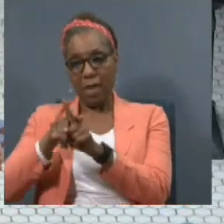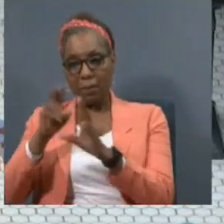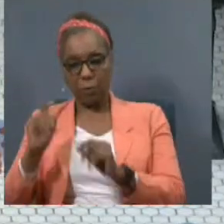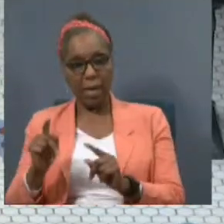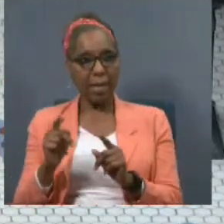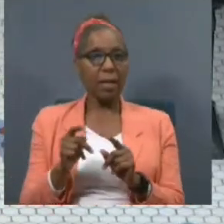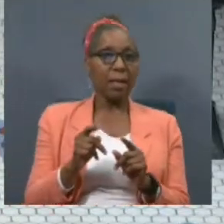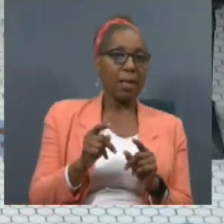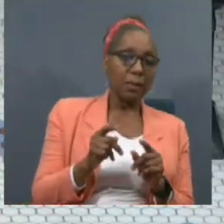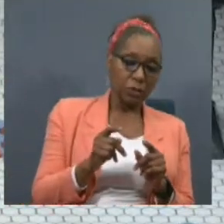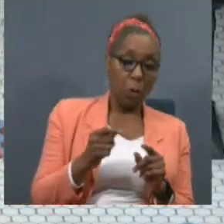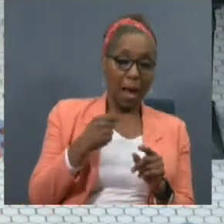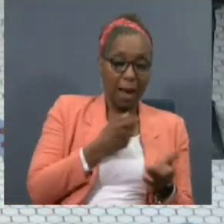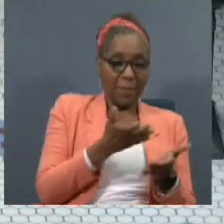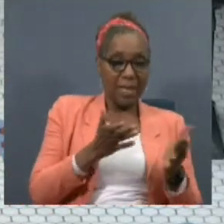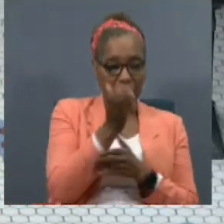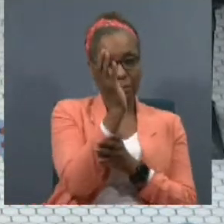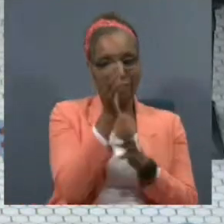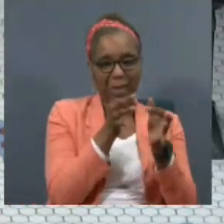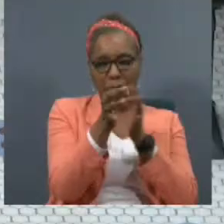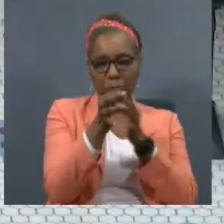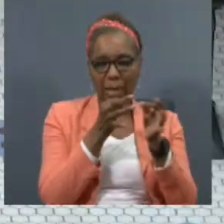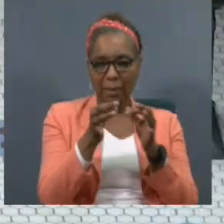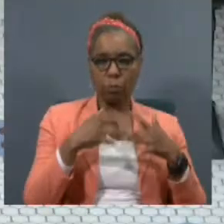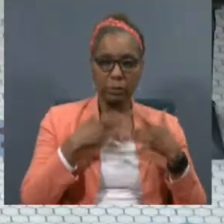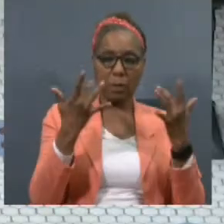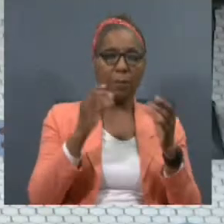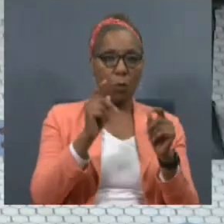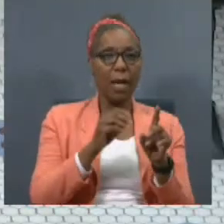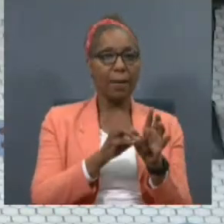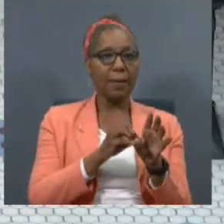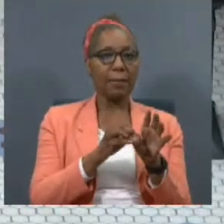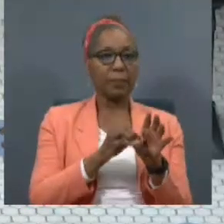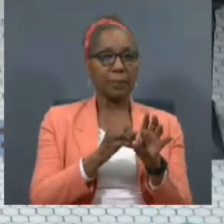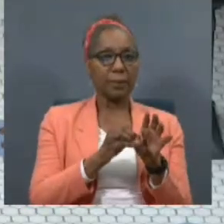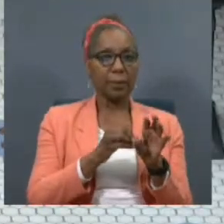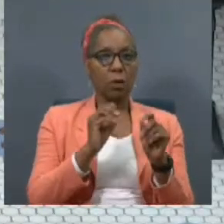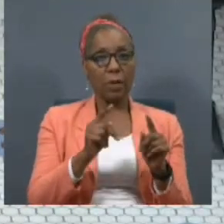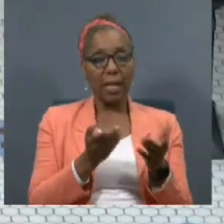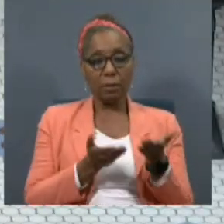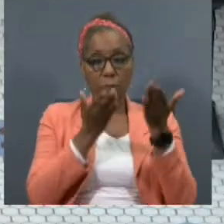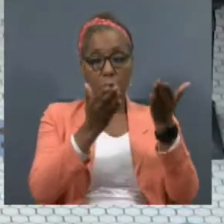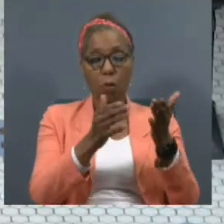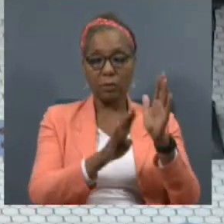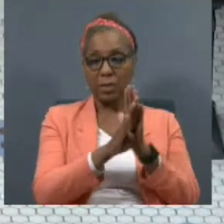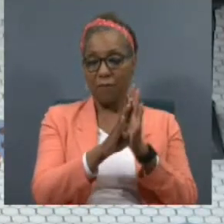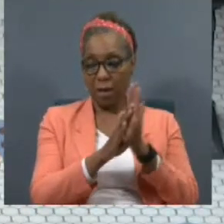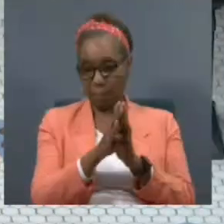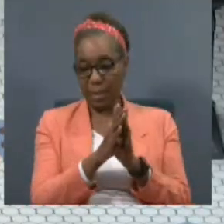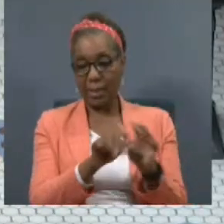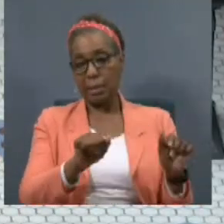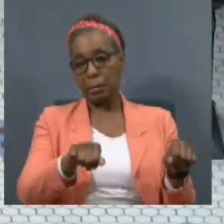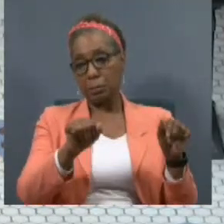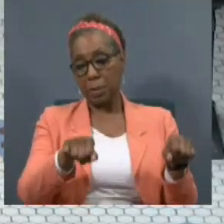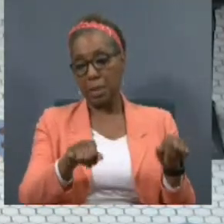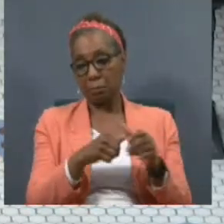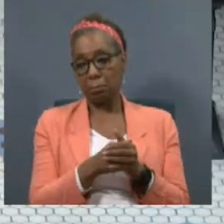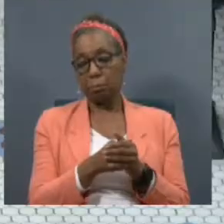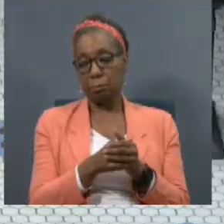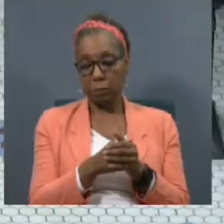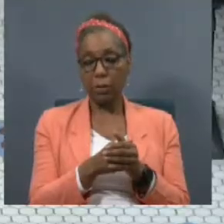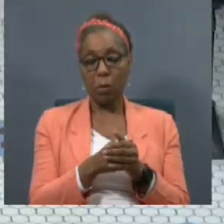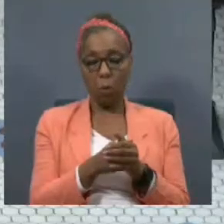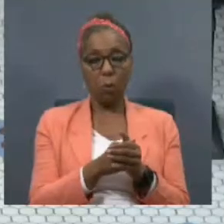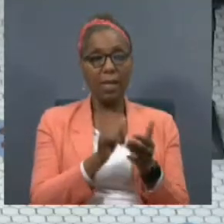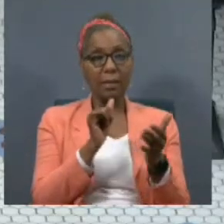provide a little bit of color as to what's going on here, right? So the proposed development that could be a possibility,